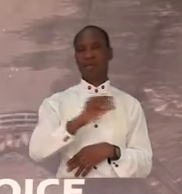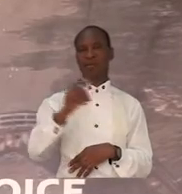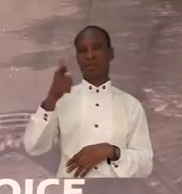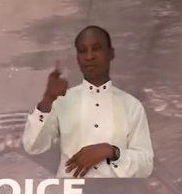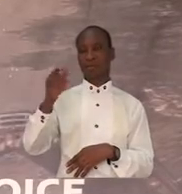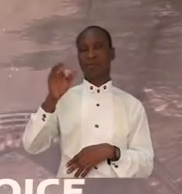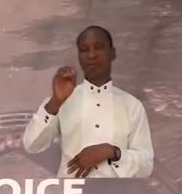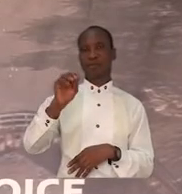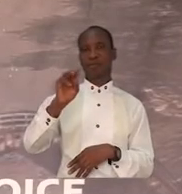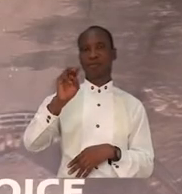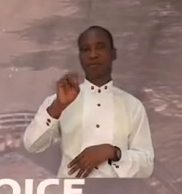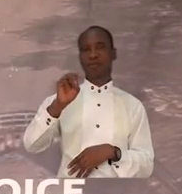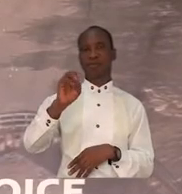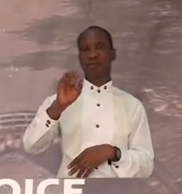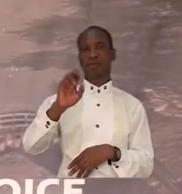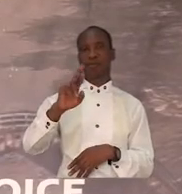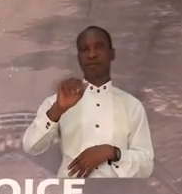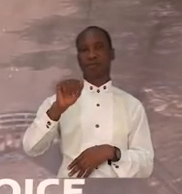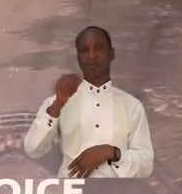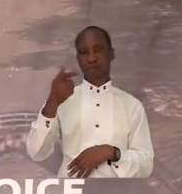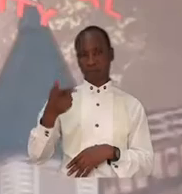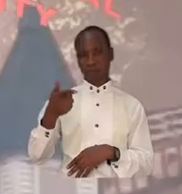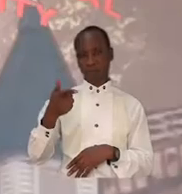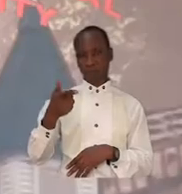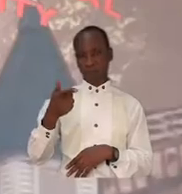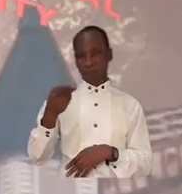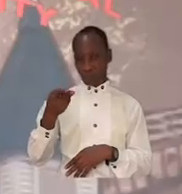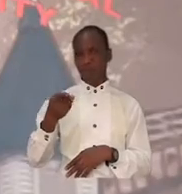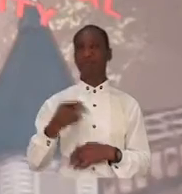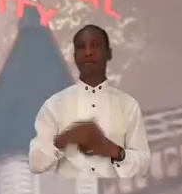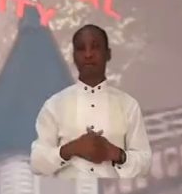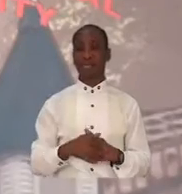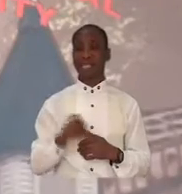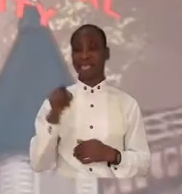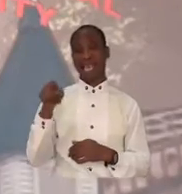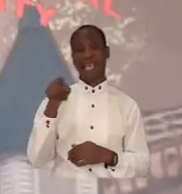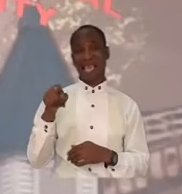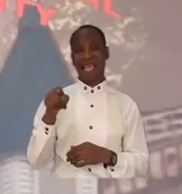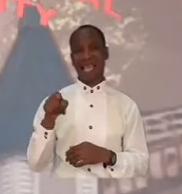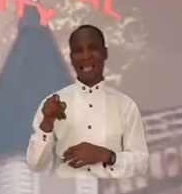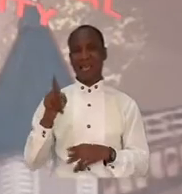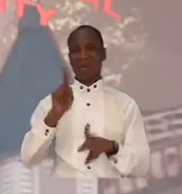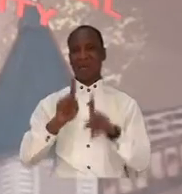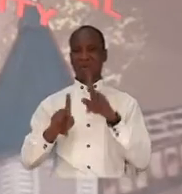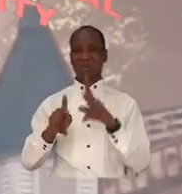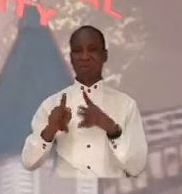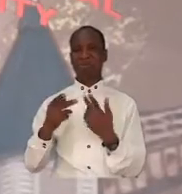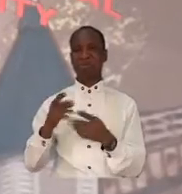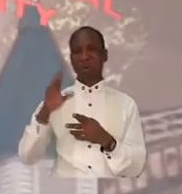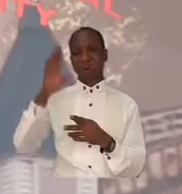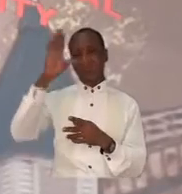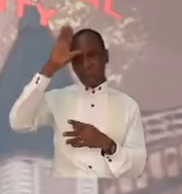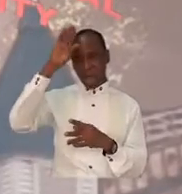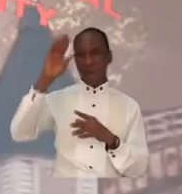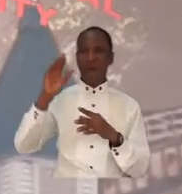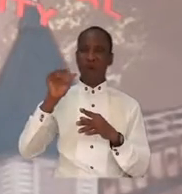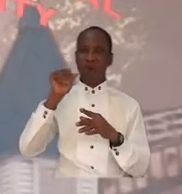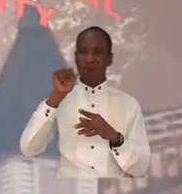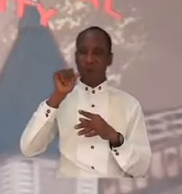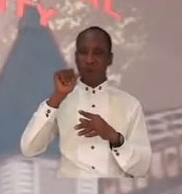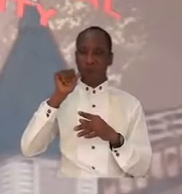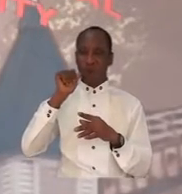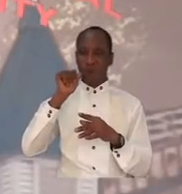mada abosum sem ewudie boni ahoro onyina ekoso na onyankopon soma abofo